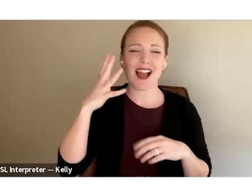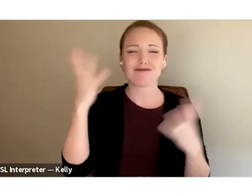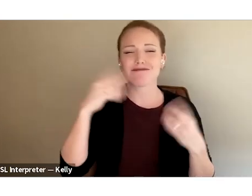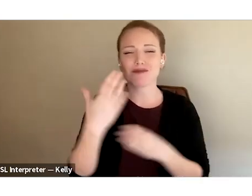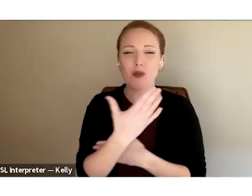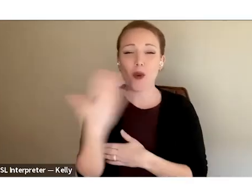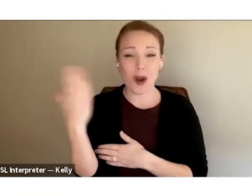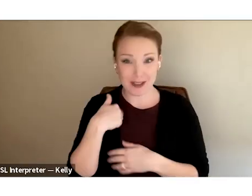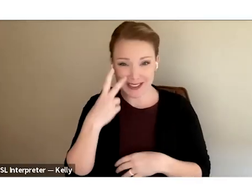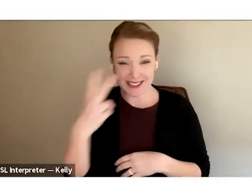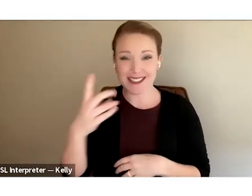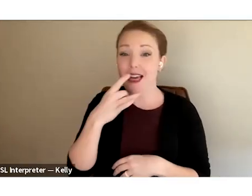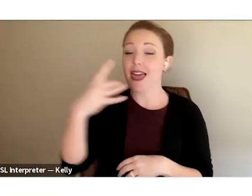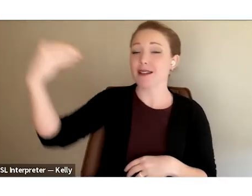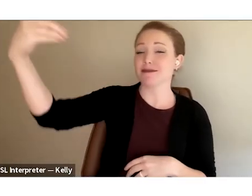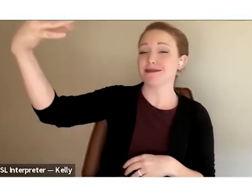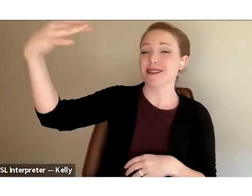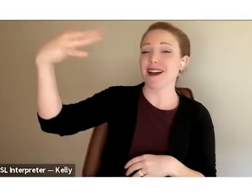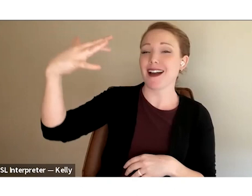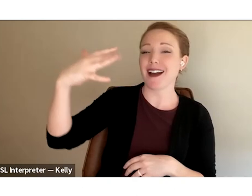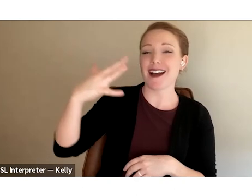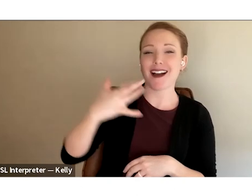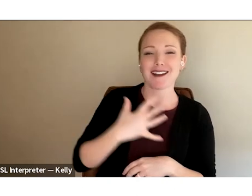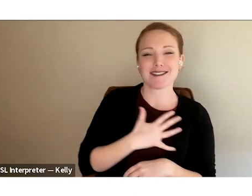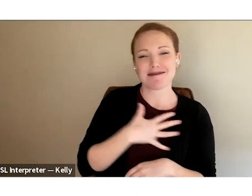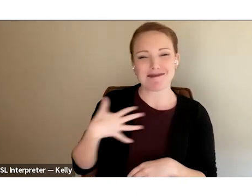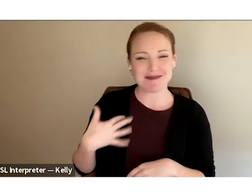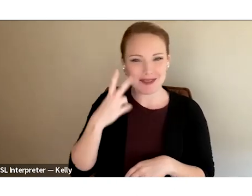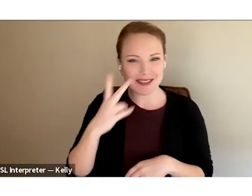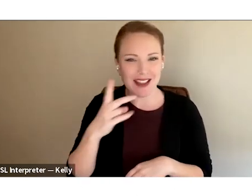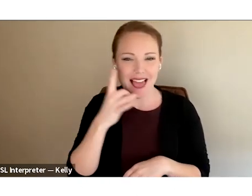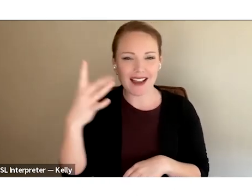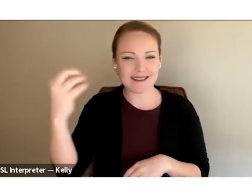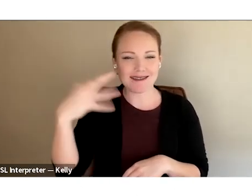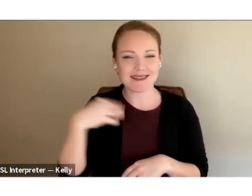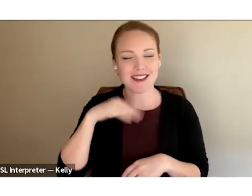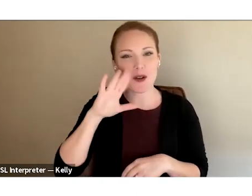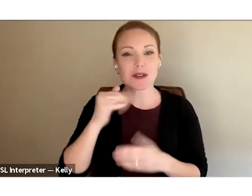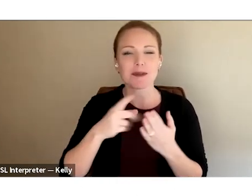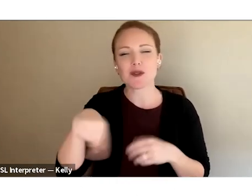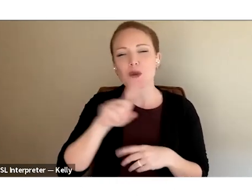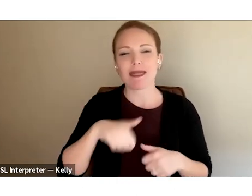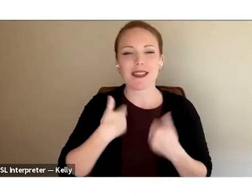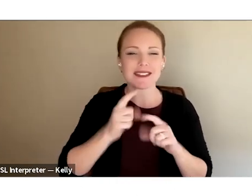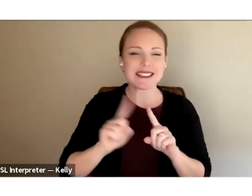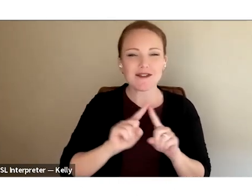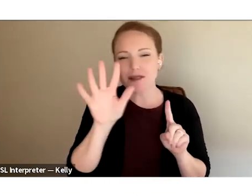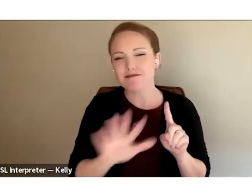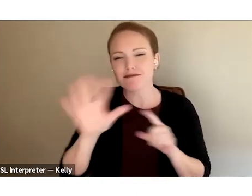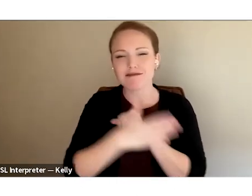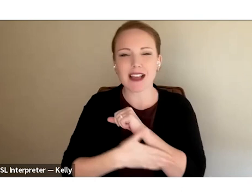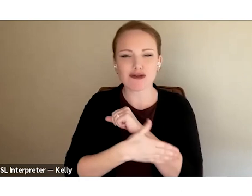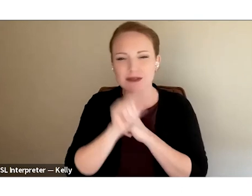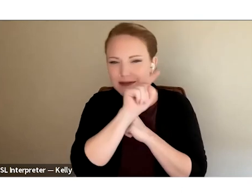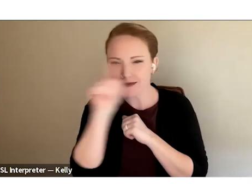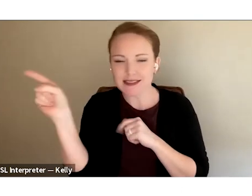see, the light is cascading in. And I know some of you are in different time zones. So hello, I'm calling